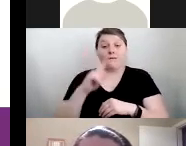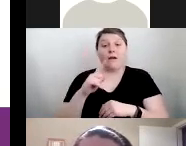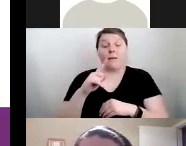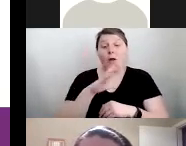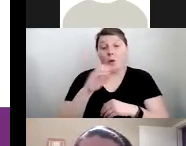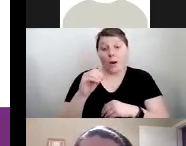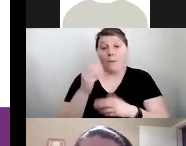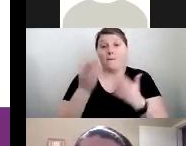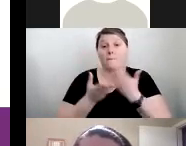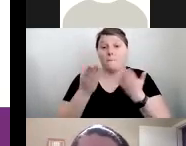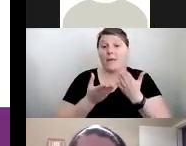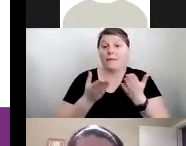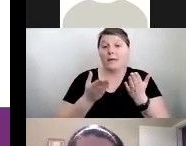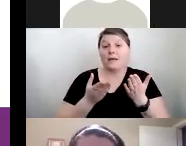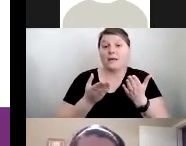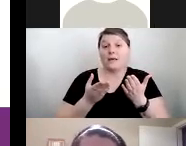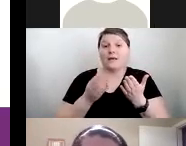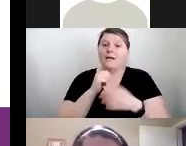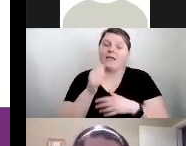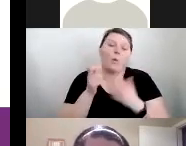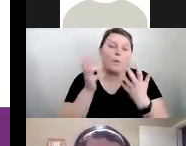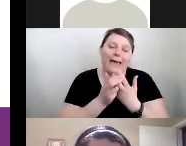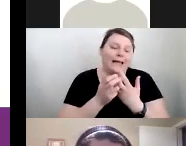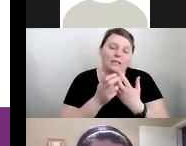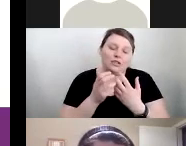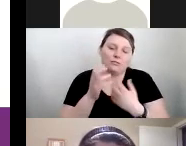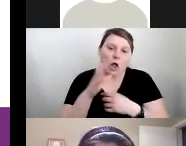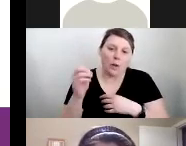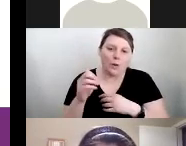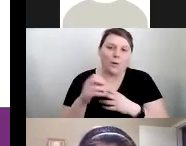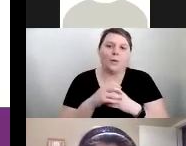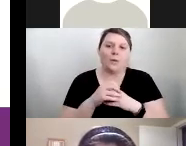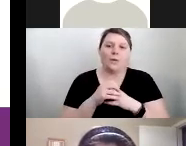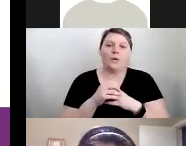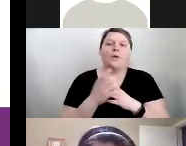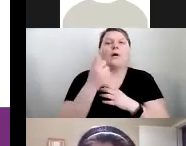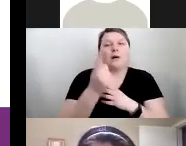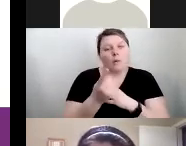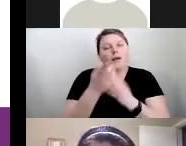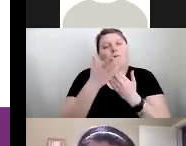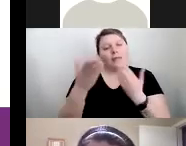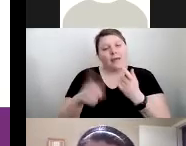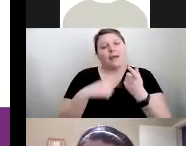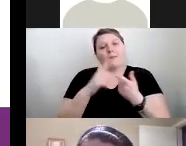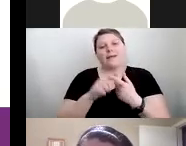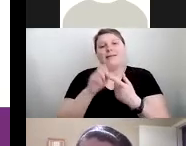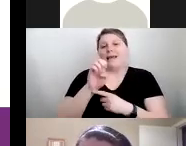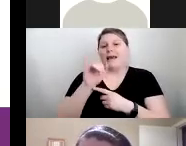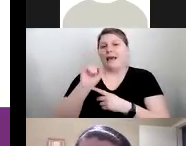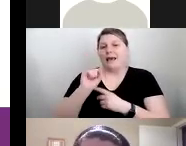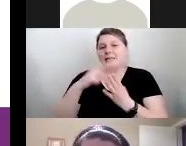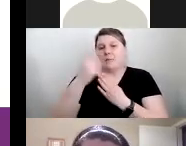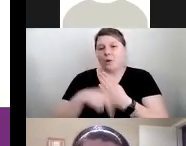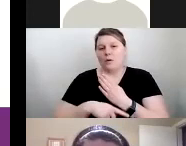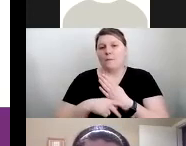high likelihood that they won't match in Colorado. So that's one of the stipulations in the EIS program, that they